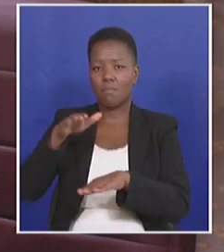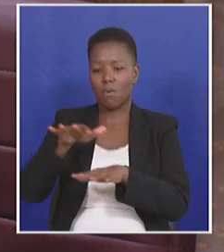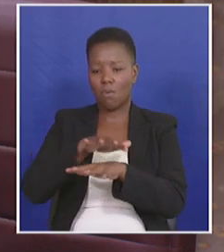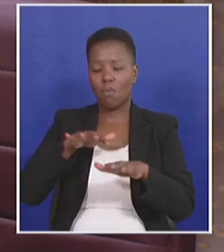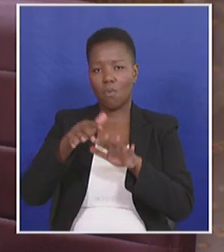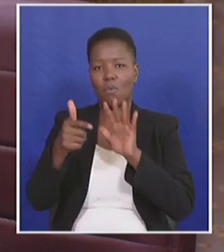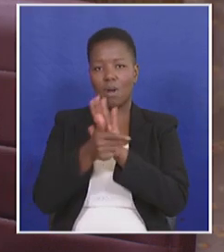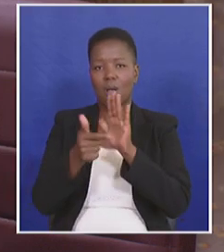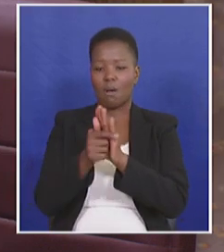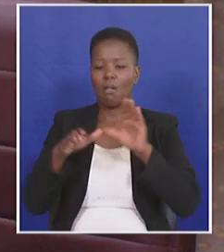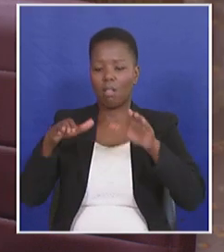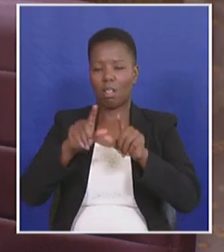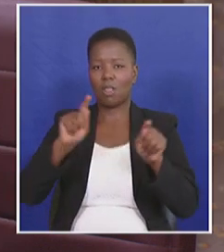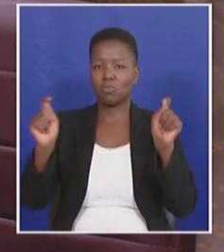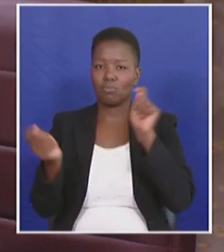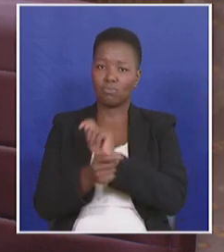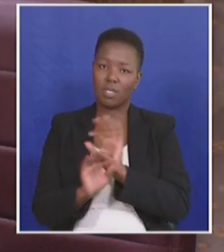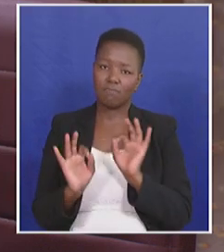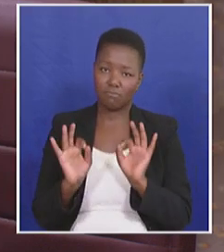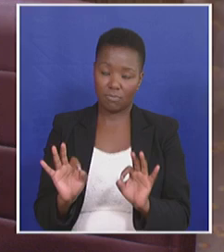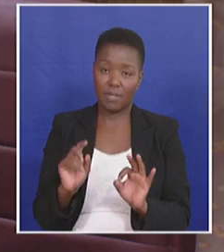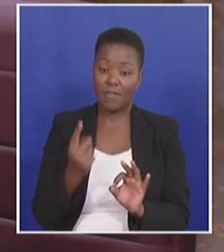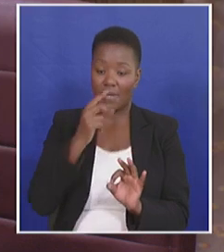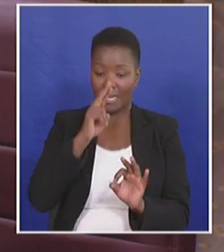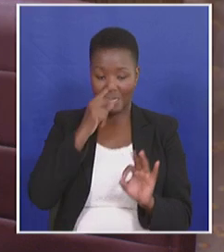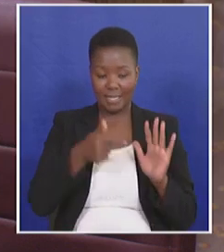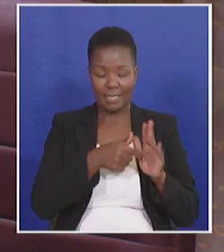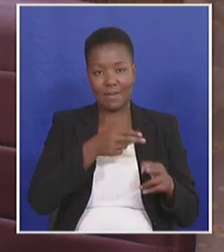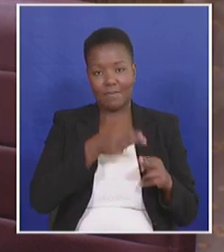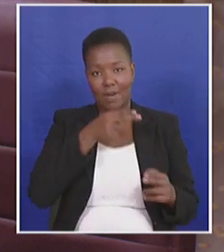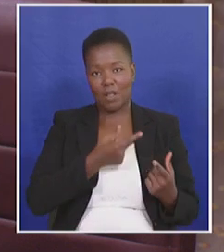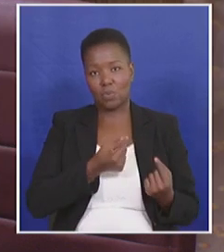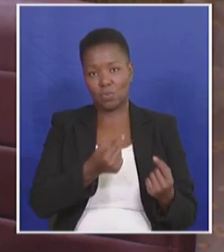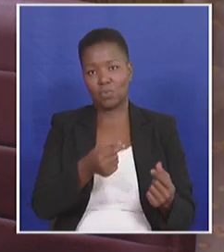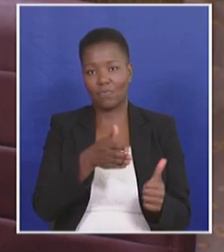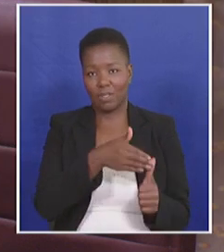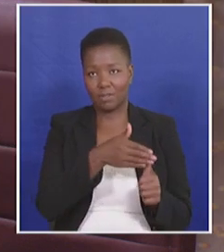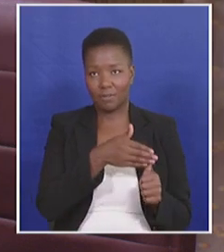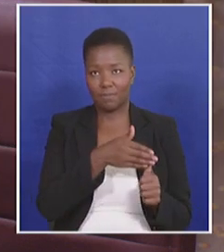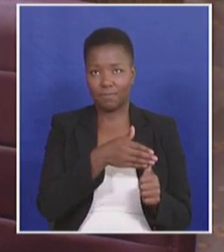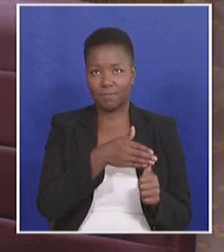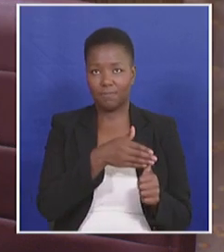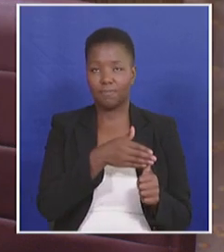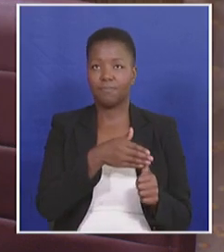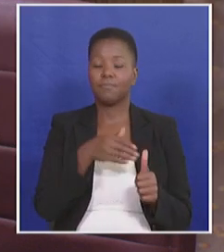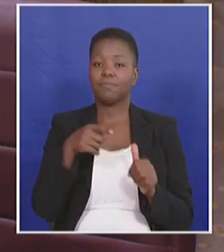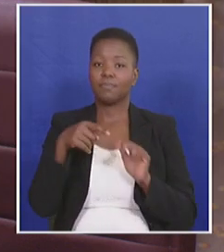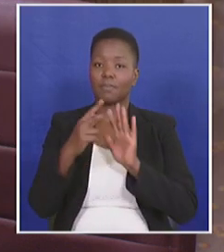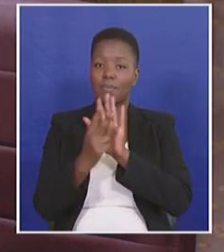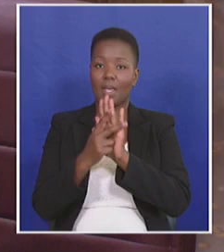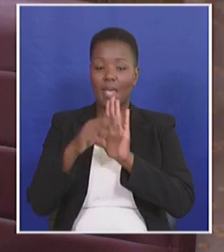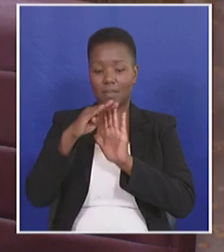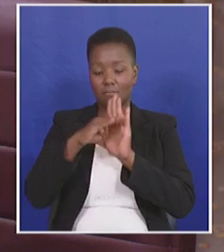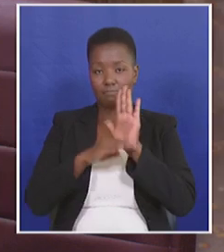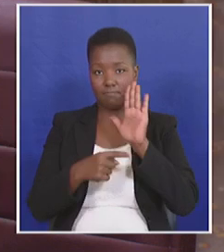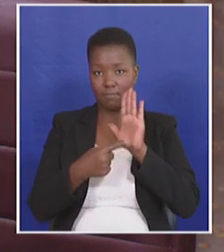once the work of the National Forum has been finalized and the permanent structures envisaged in the Act are in place. The provisions of the Act are also of such a